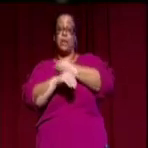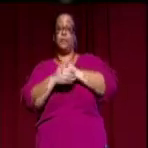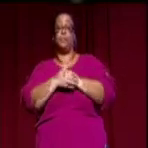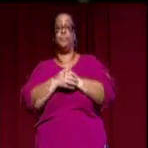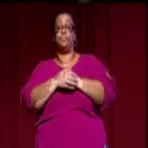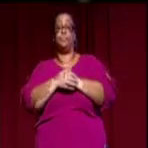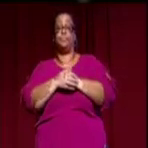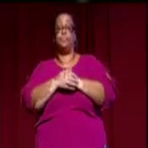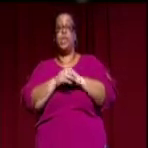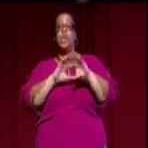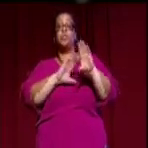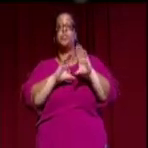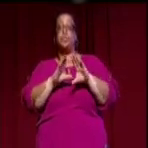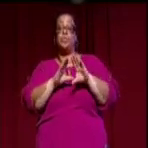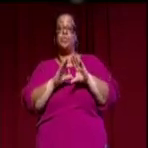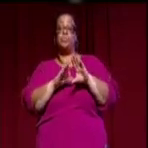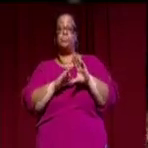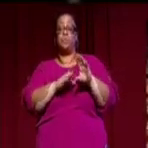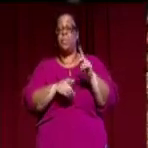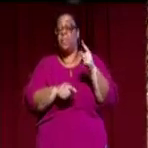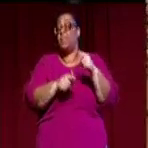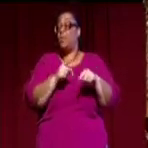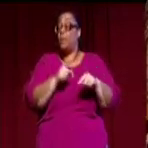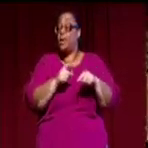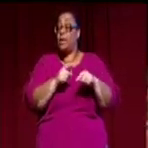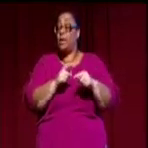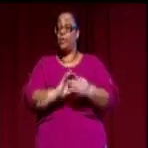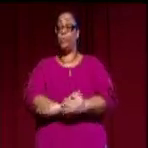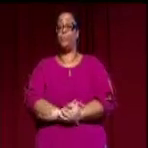to do something that we cannot do.